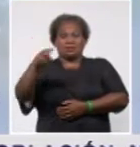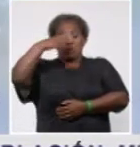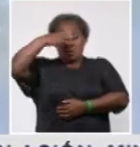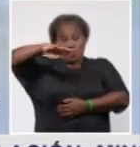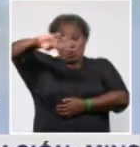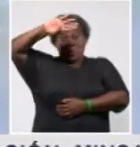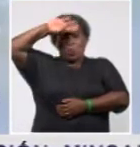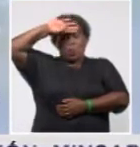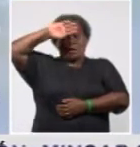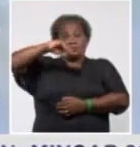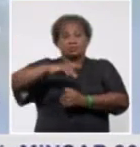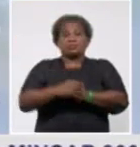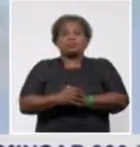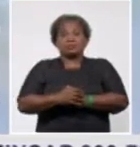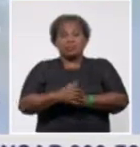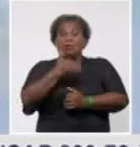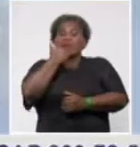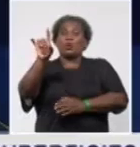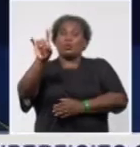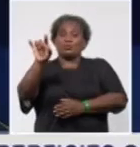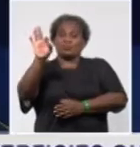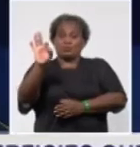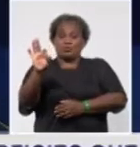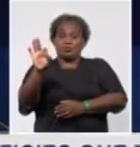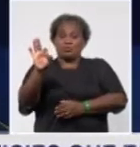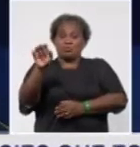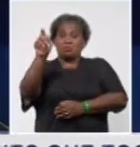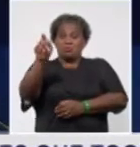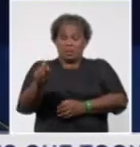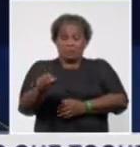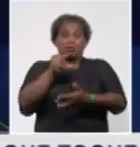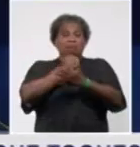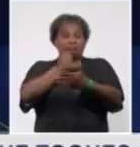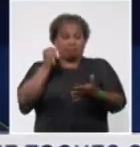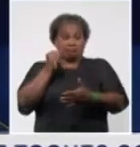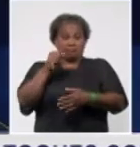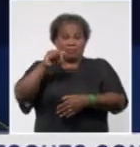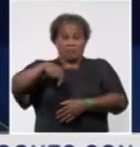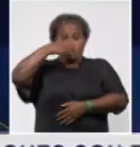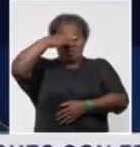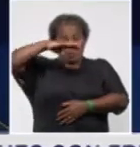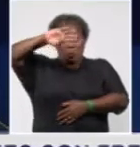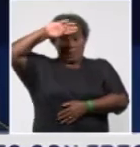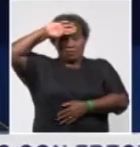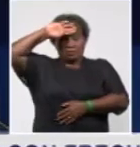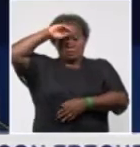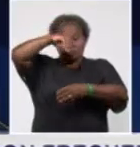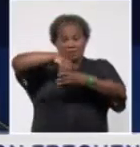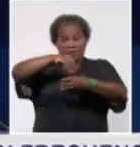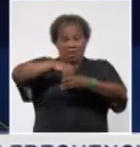inhabitants over the last 15 days. To summarize, Of the